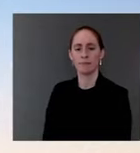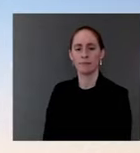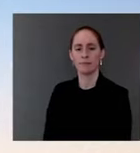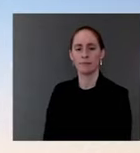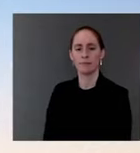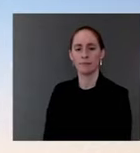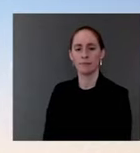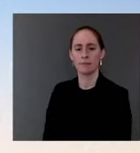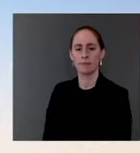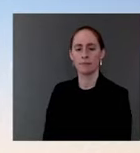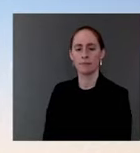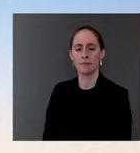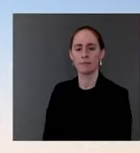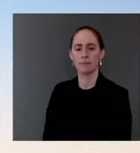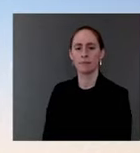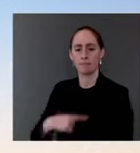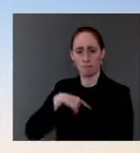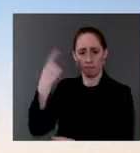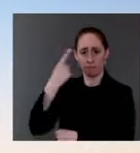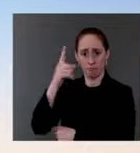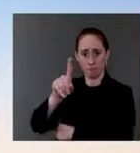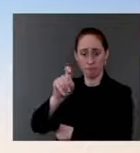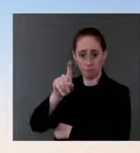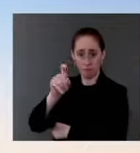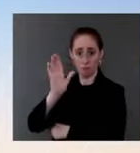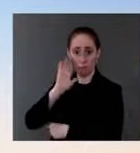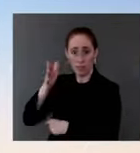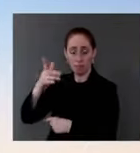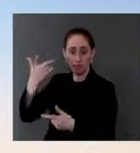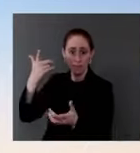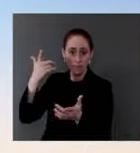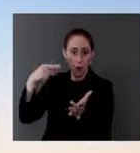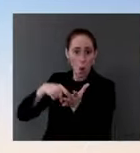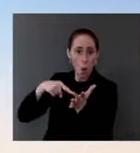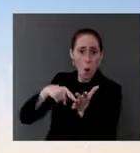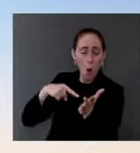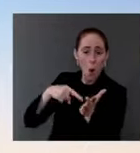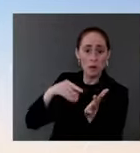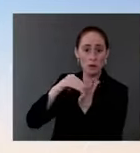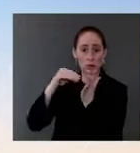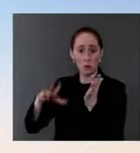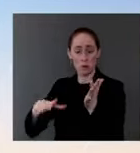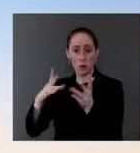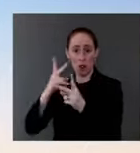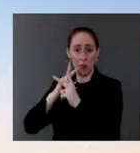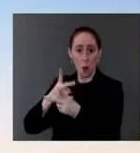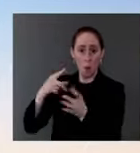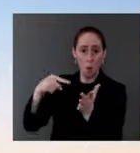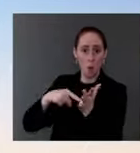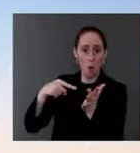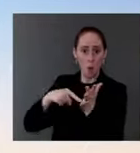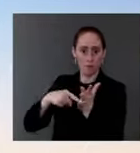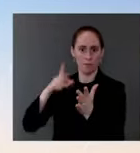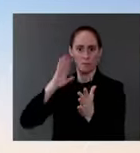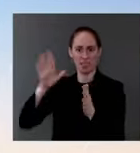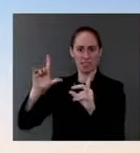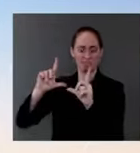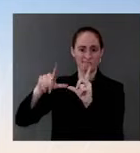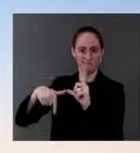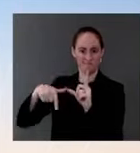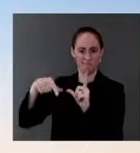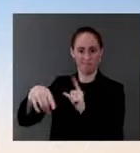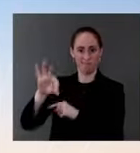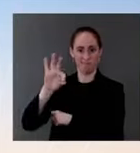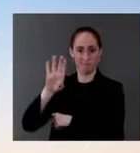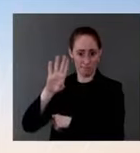people? You're talking about the student loan payment pass that expires in February, just for clarity. So in the coming weeks, we will